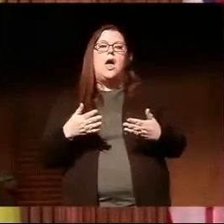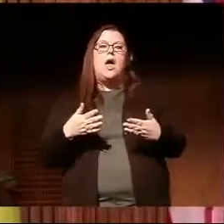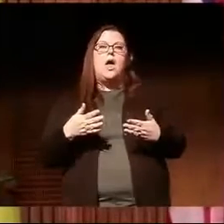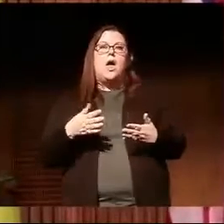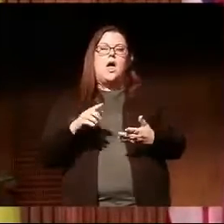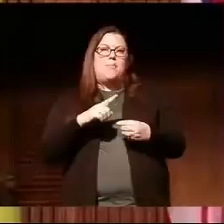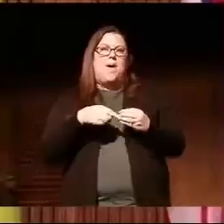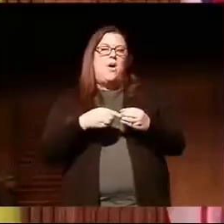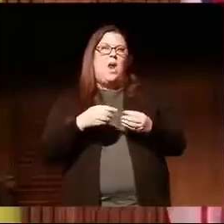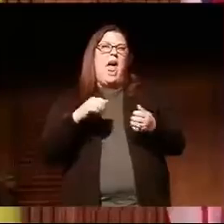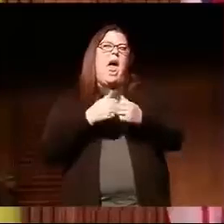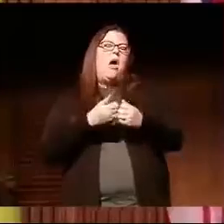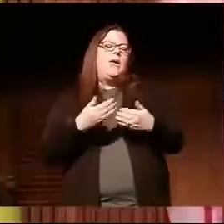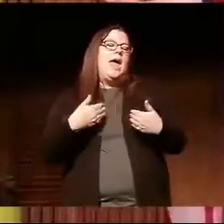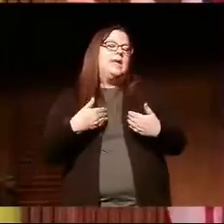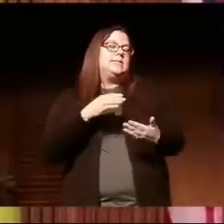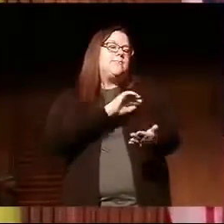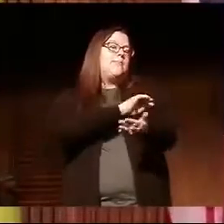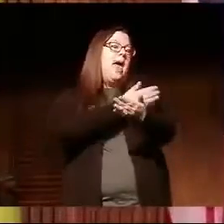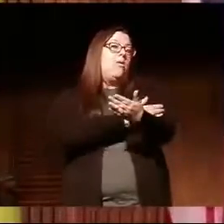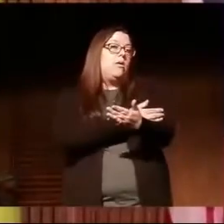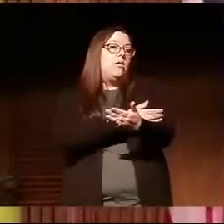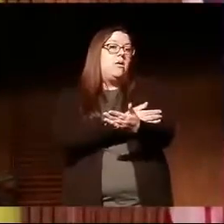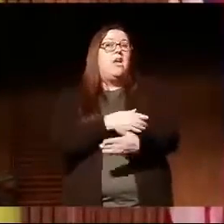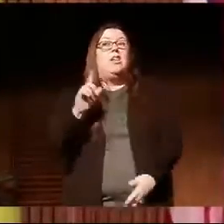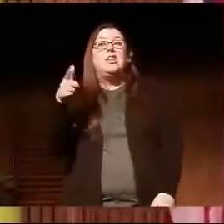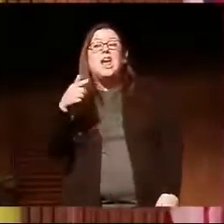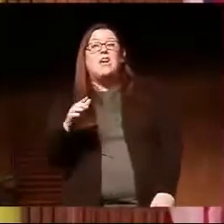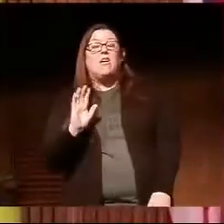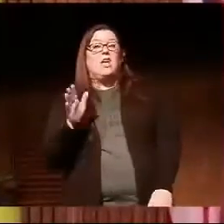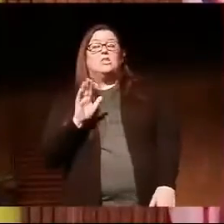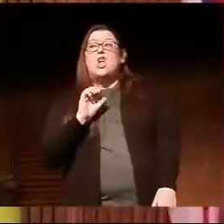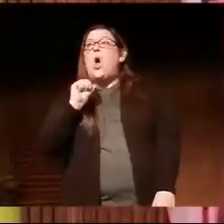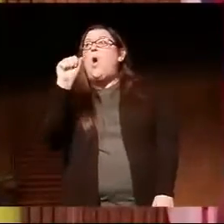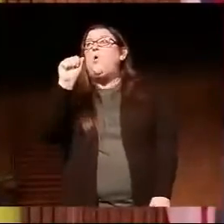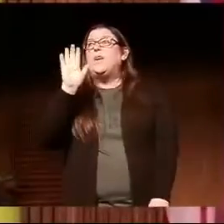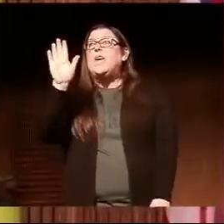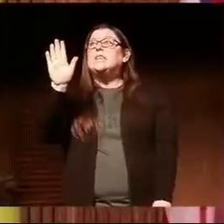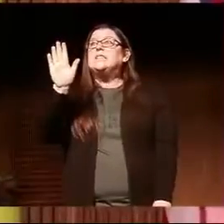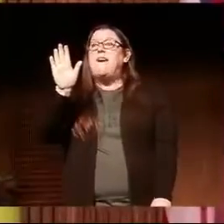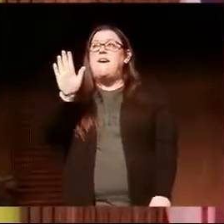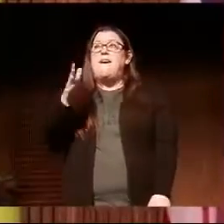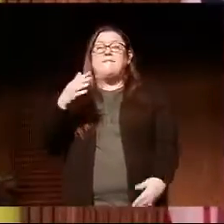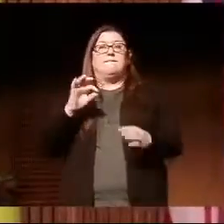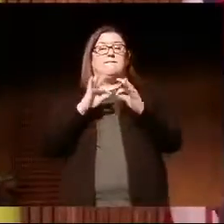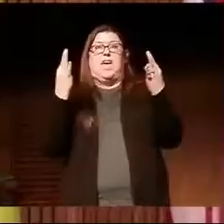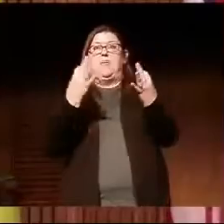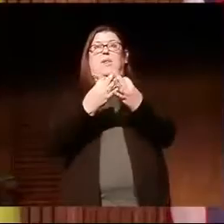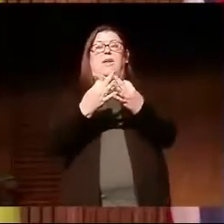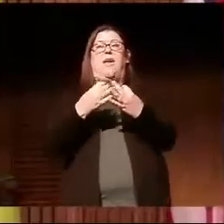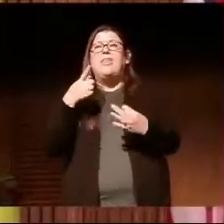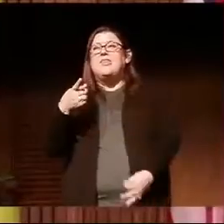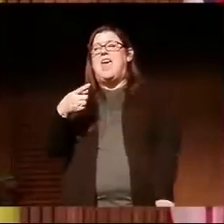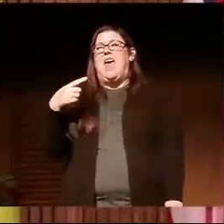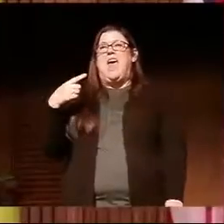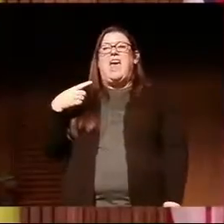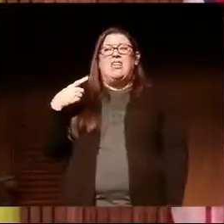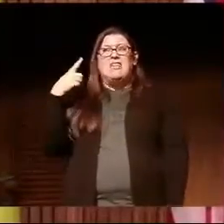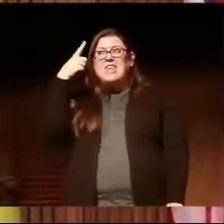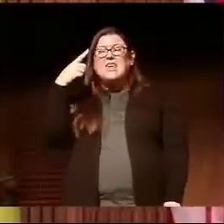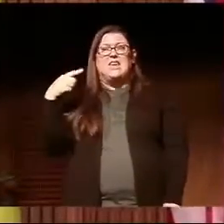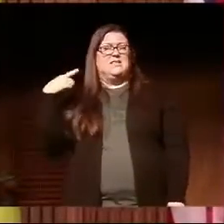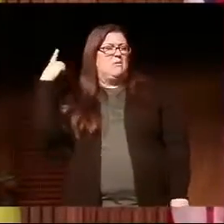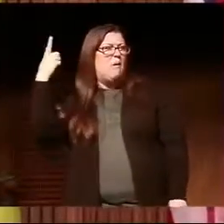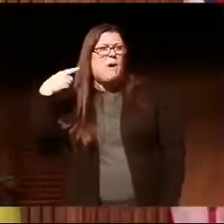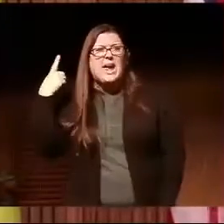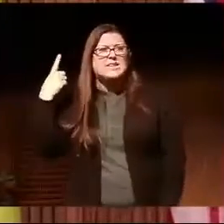Even before that, in verse 21, you have his own family who they think he's crazy. He's lost his mind. He's second cousin to